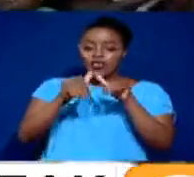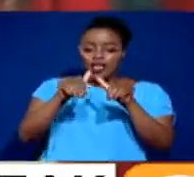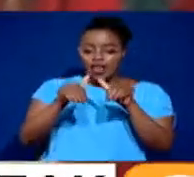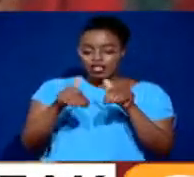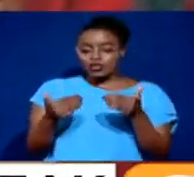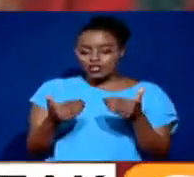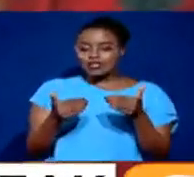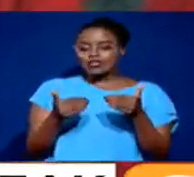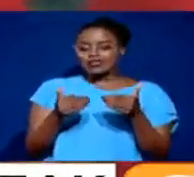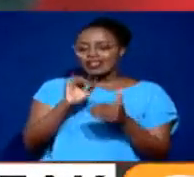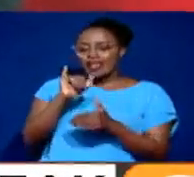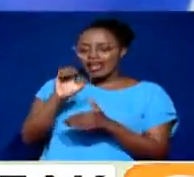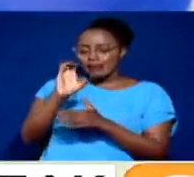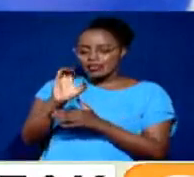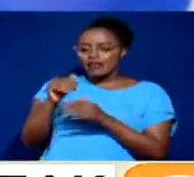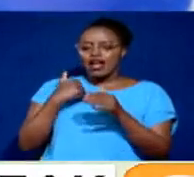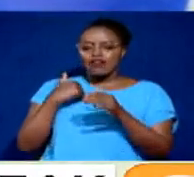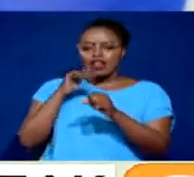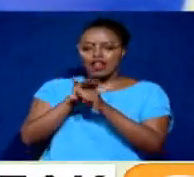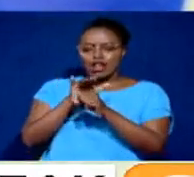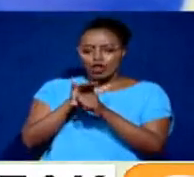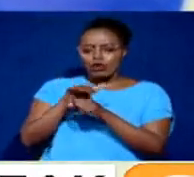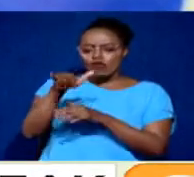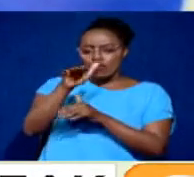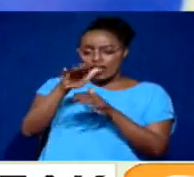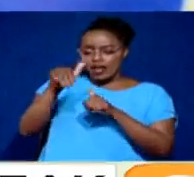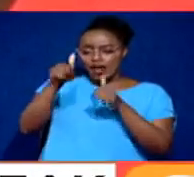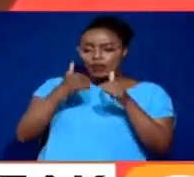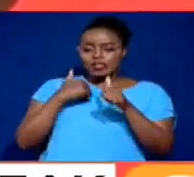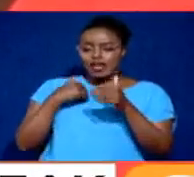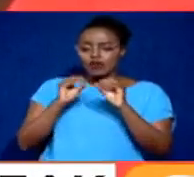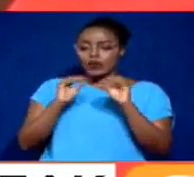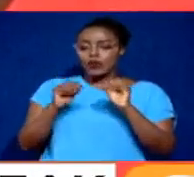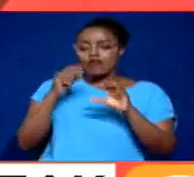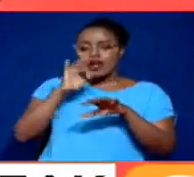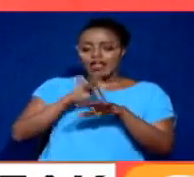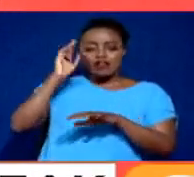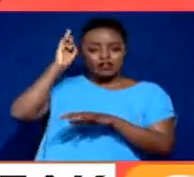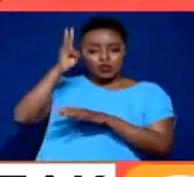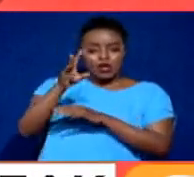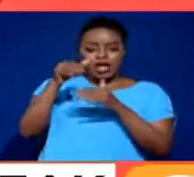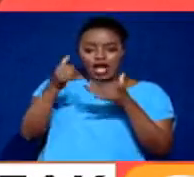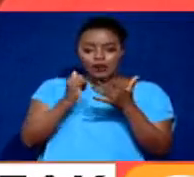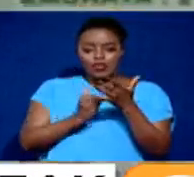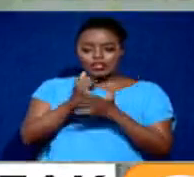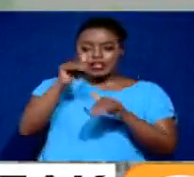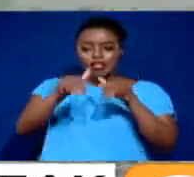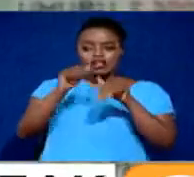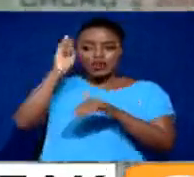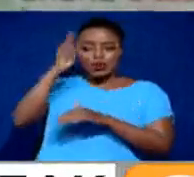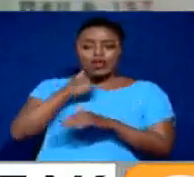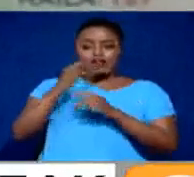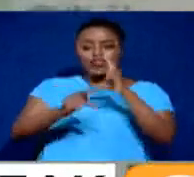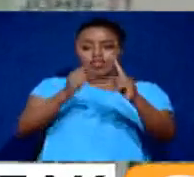body, notwithstanding the huge number of uncovered stations, would have implication on the integrity of the whole electoral